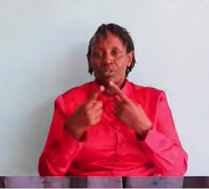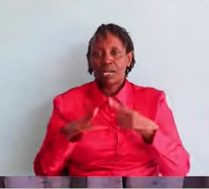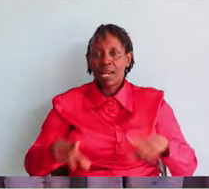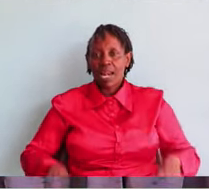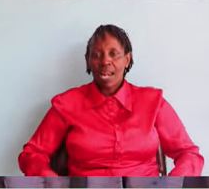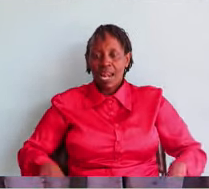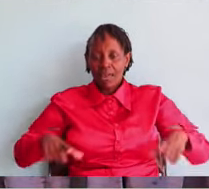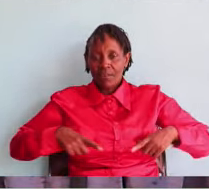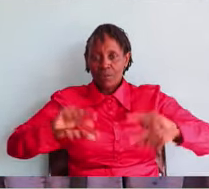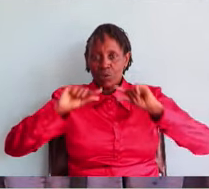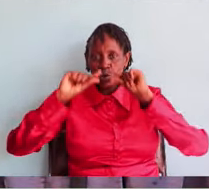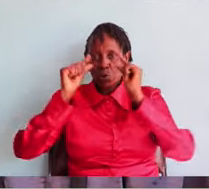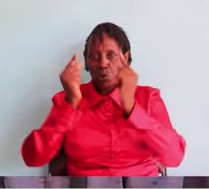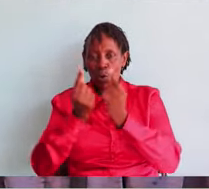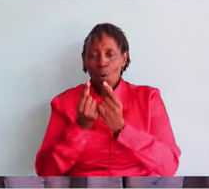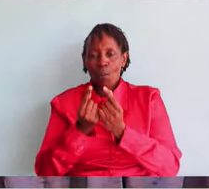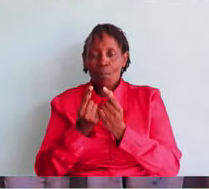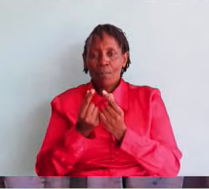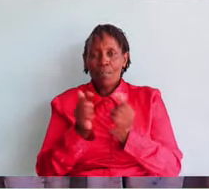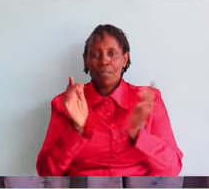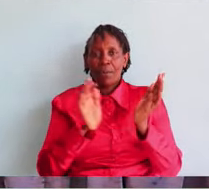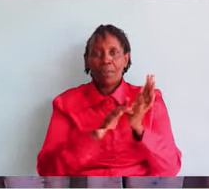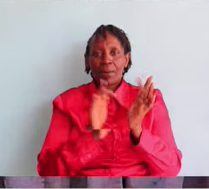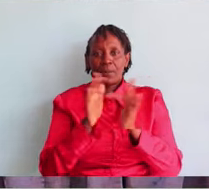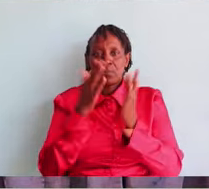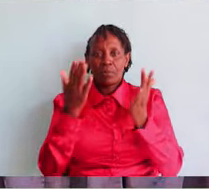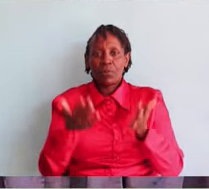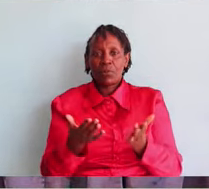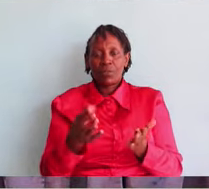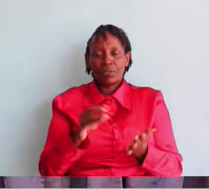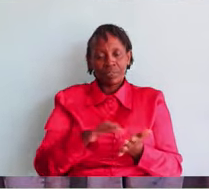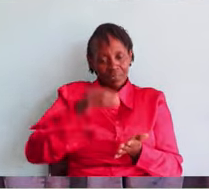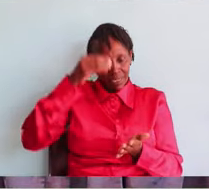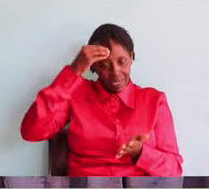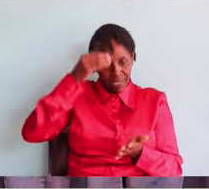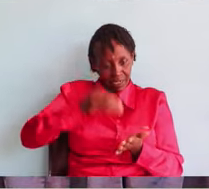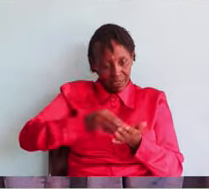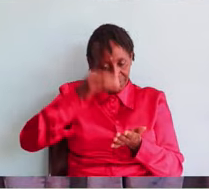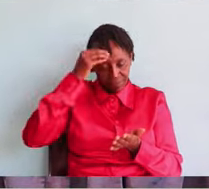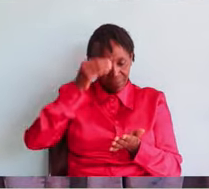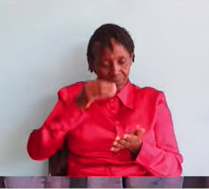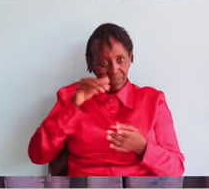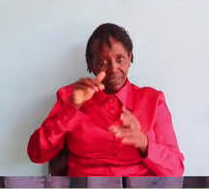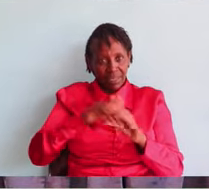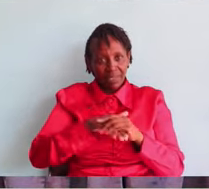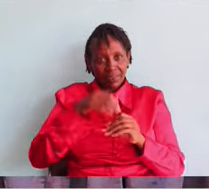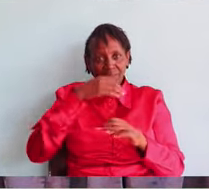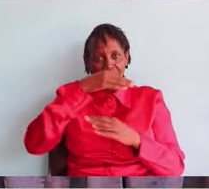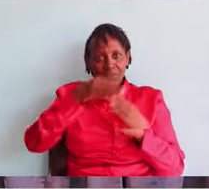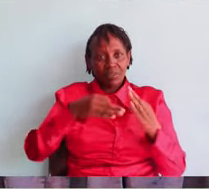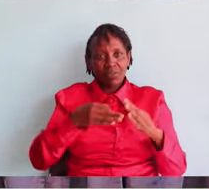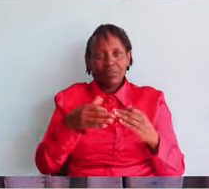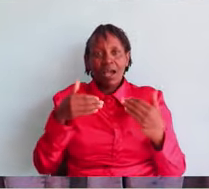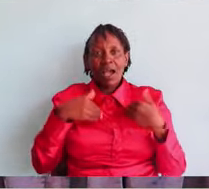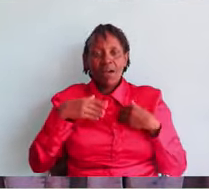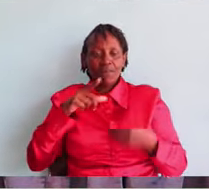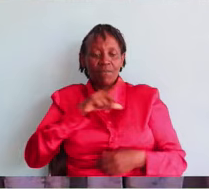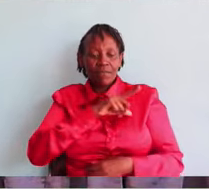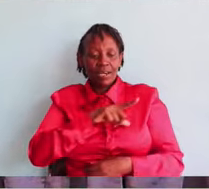the Bible study that happened in our neighborhoods. We have families in the ladies' fellowship, different